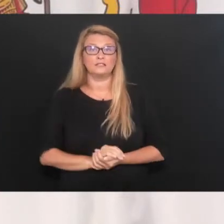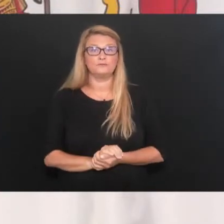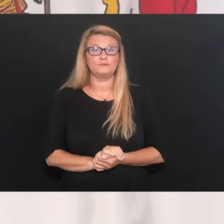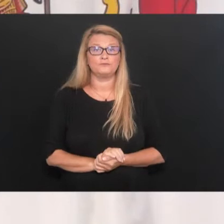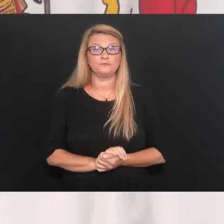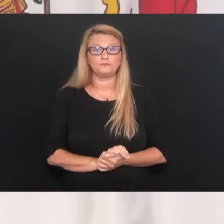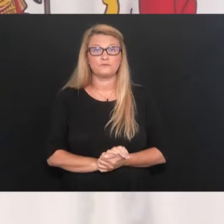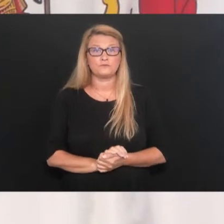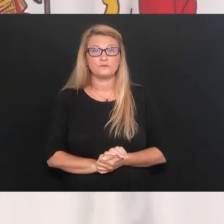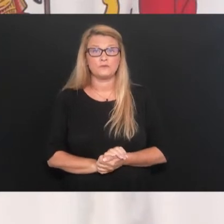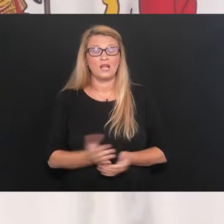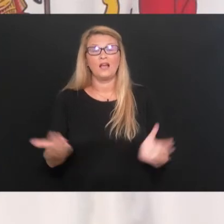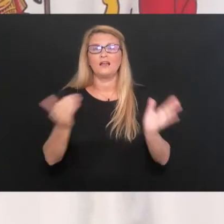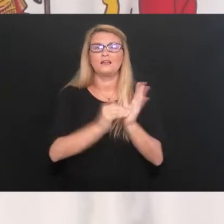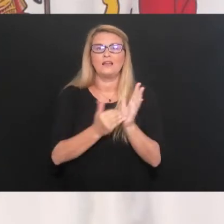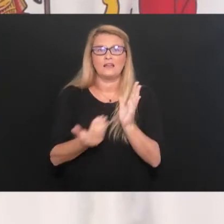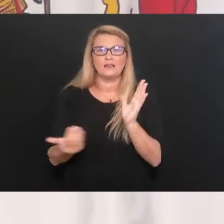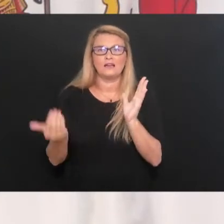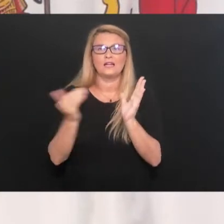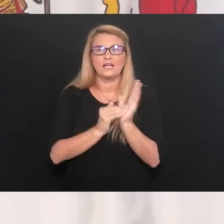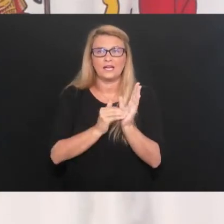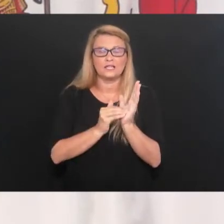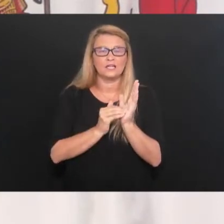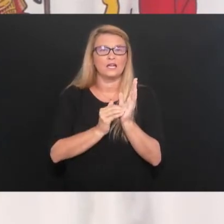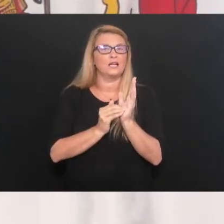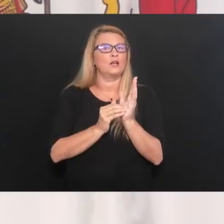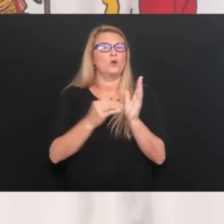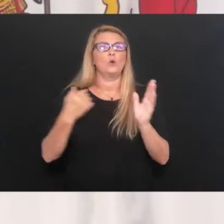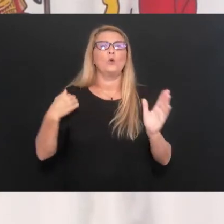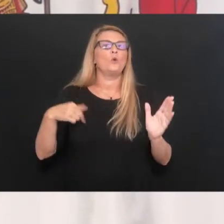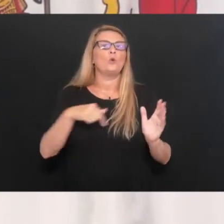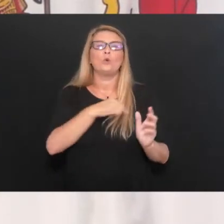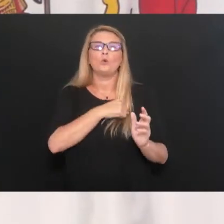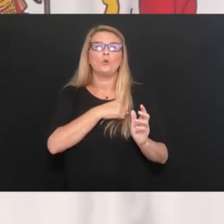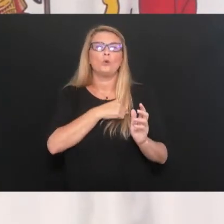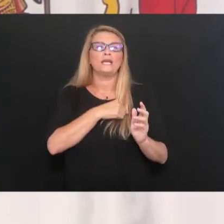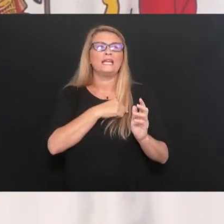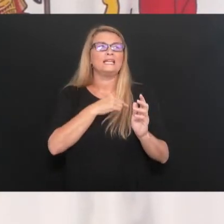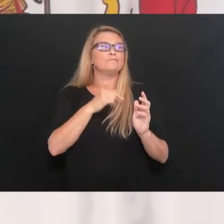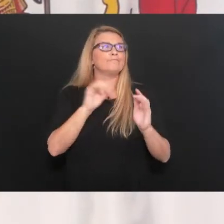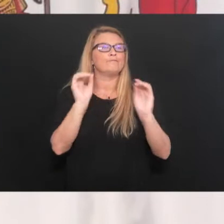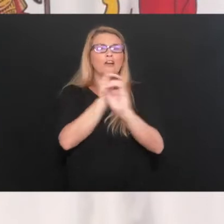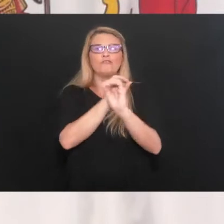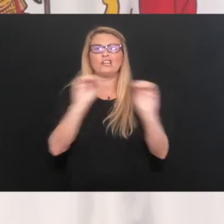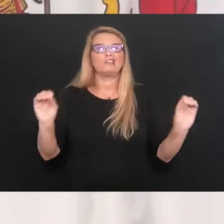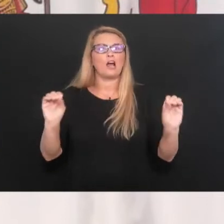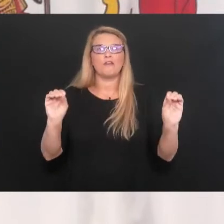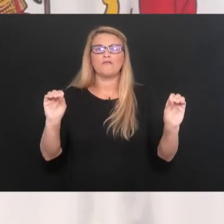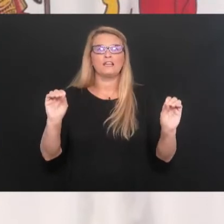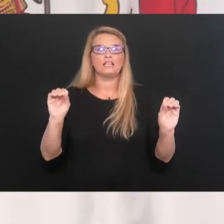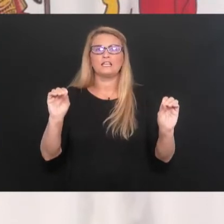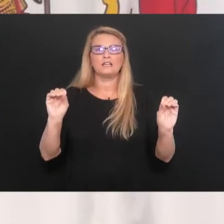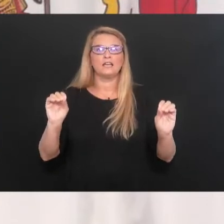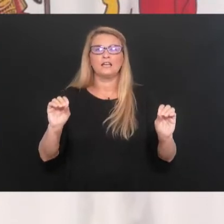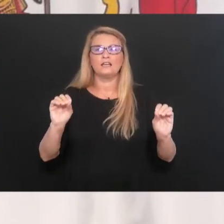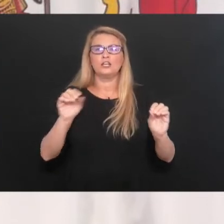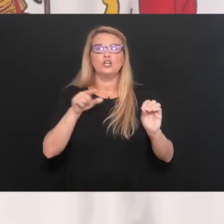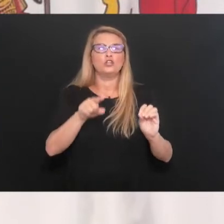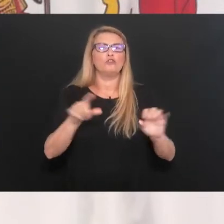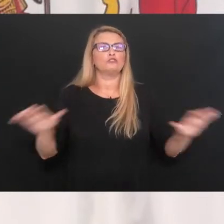have told you over and over and over, there is nothing in your life that you're doing